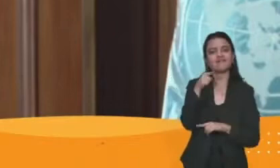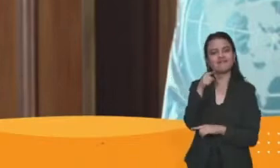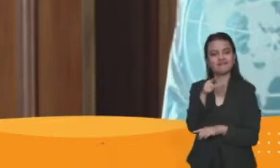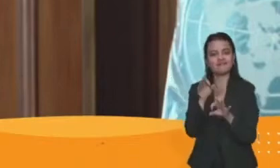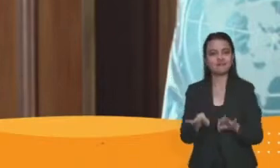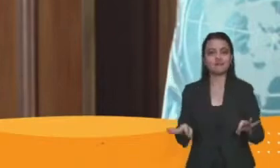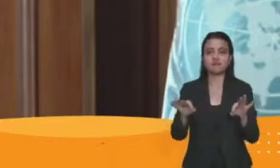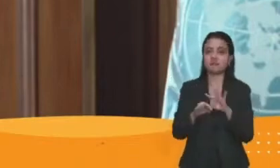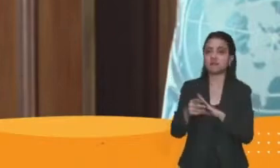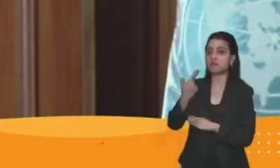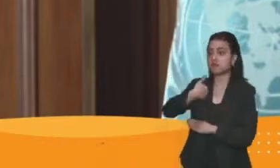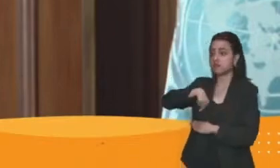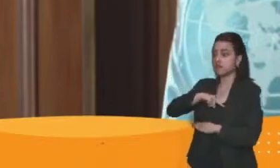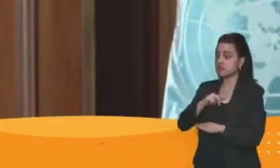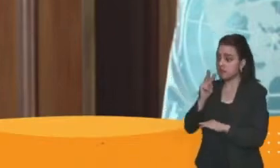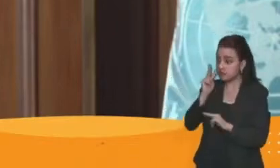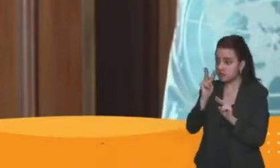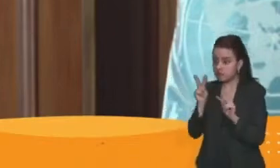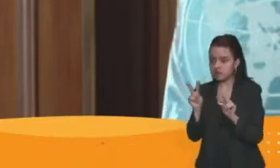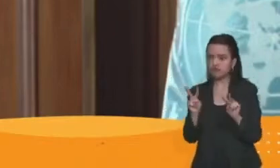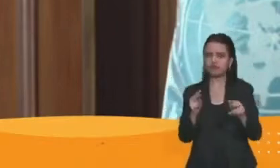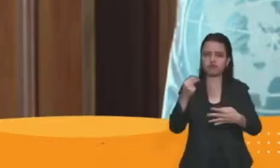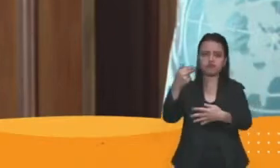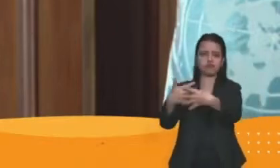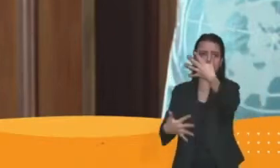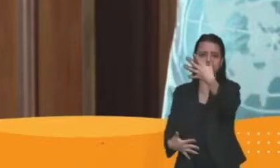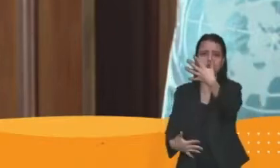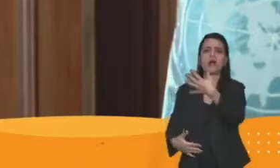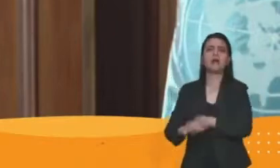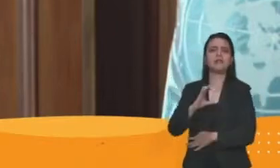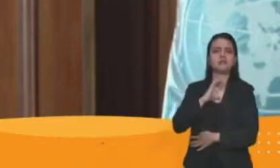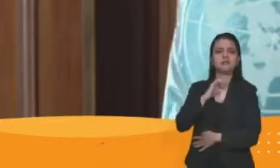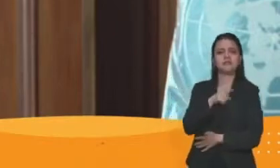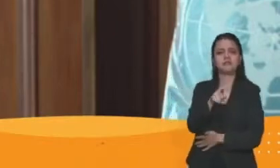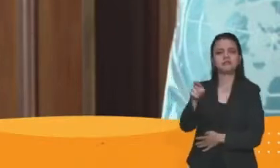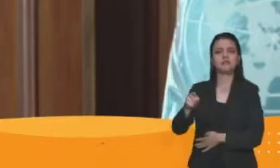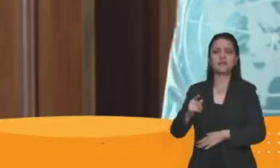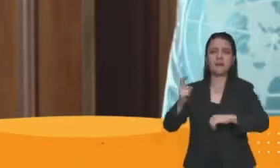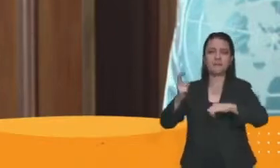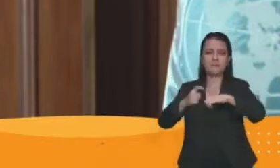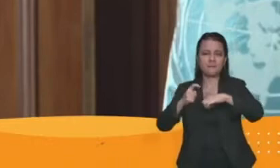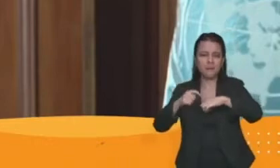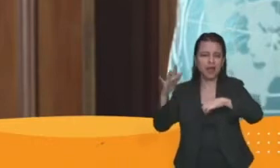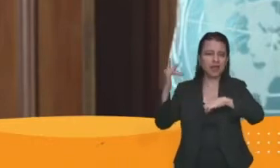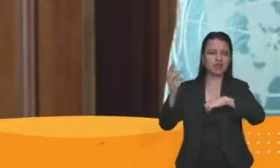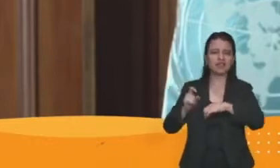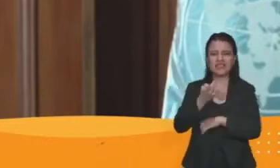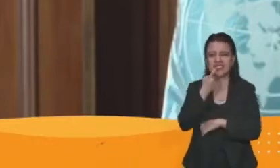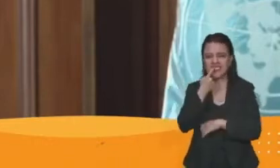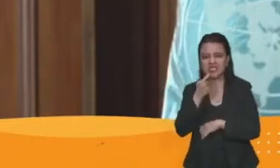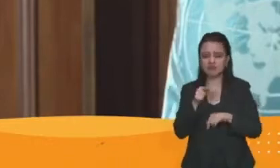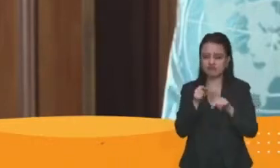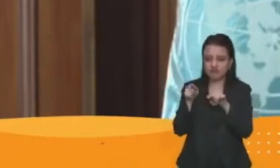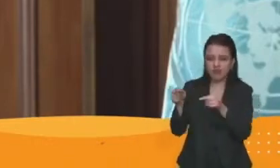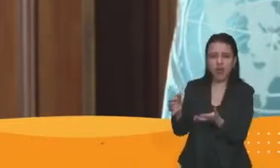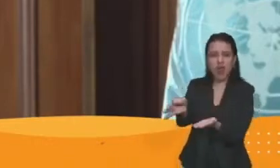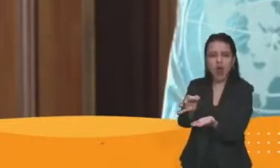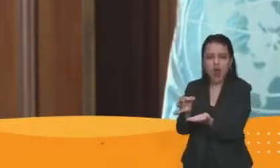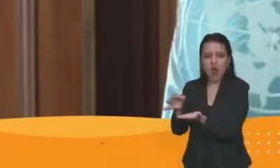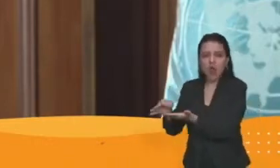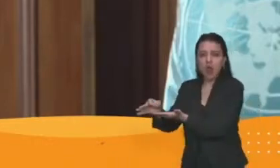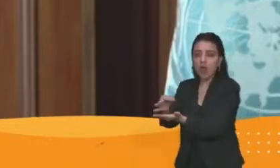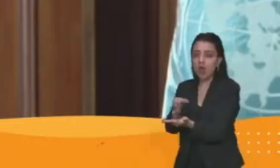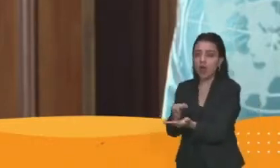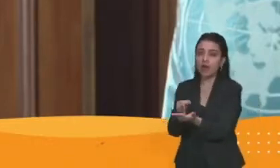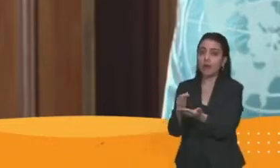The information that we have for these precious metals and minerals by presenting an